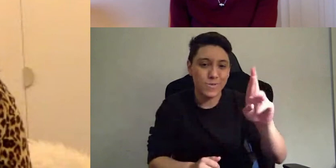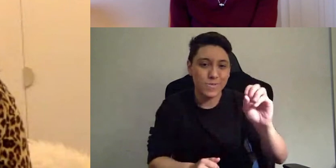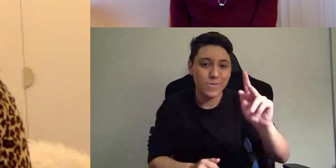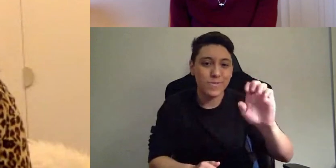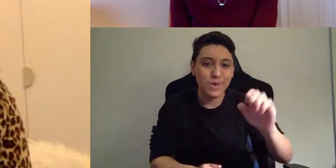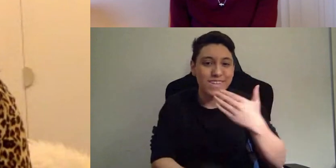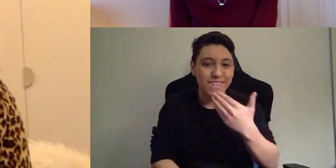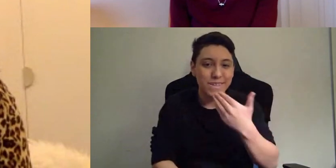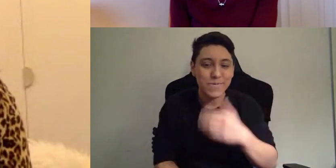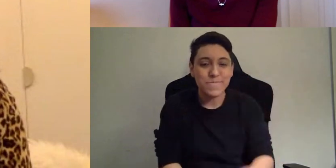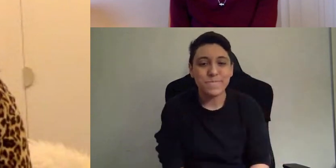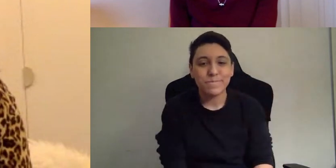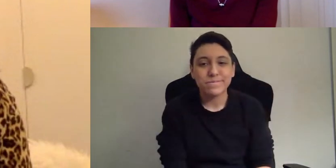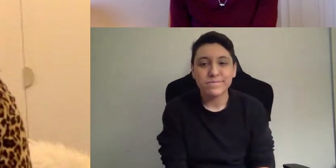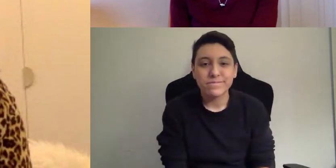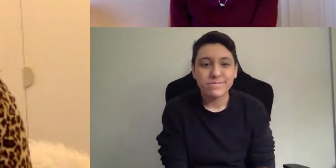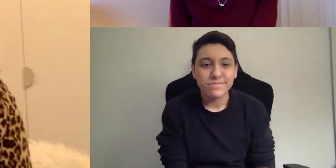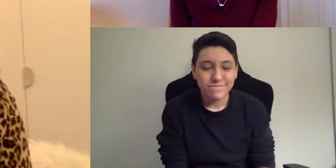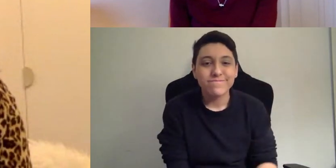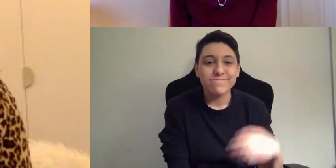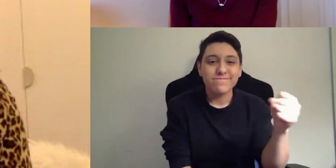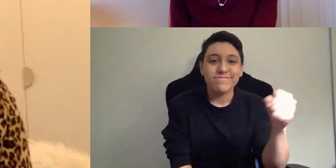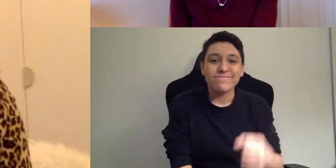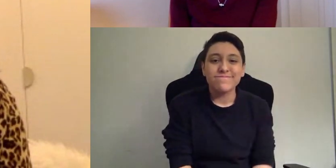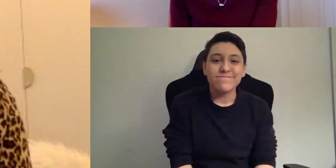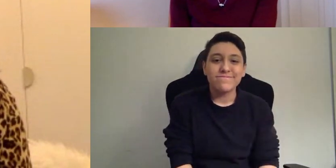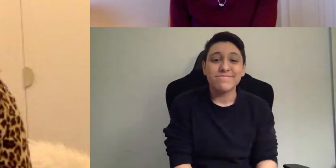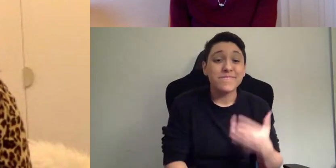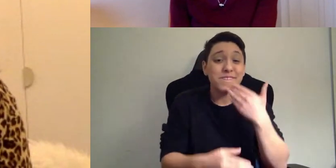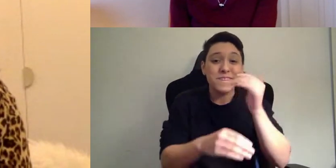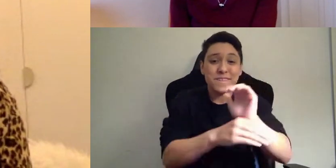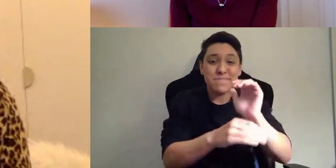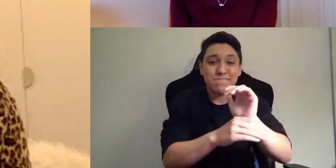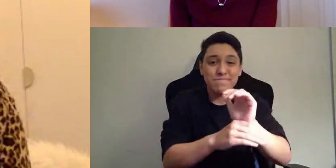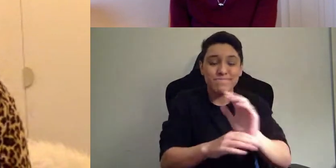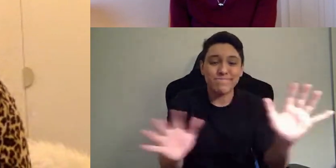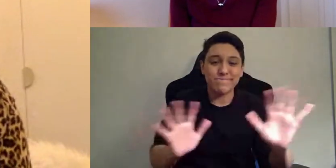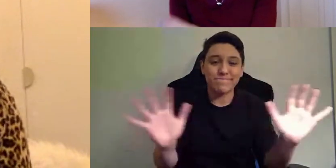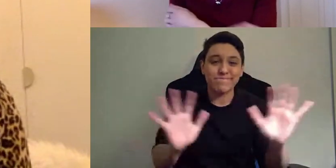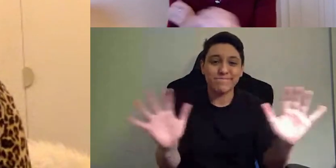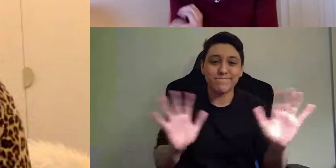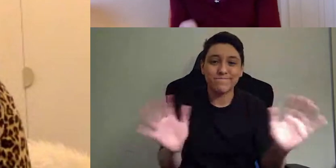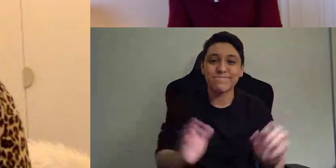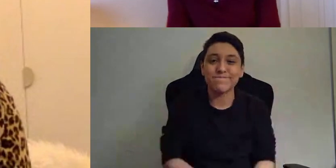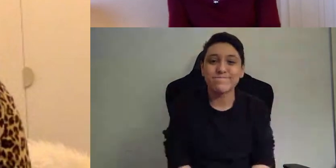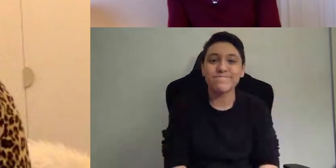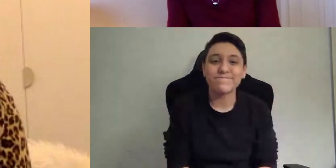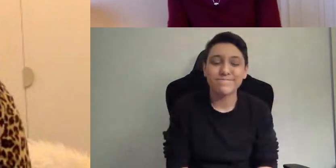Yeah. Good night. Good night.